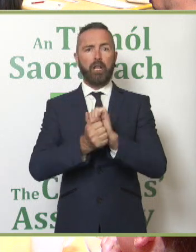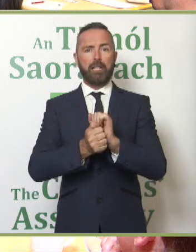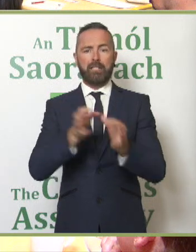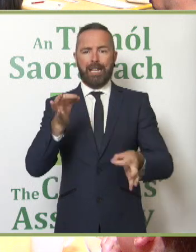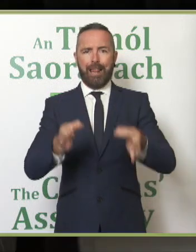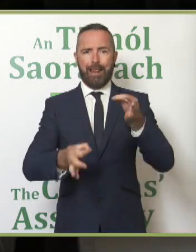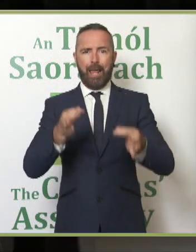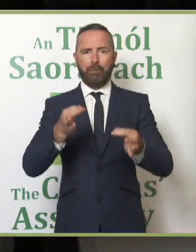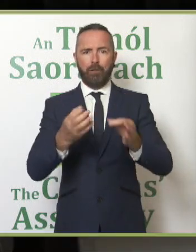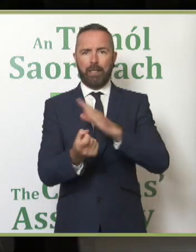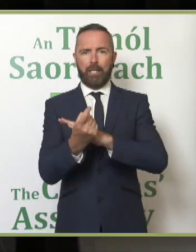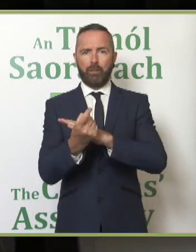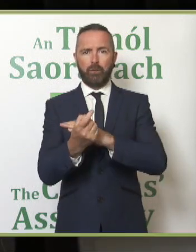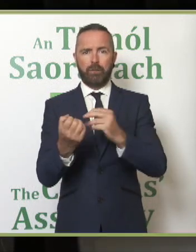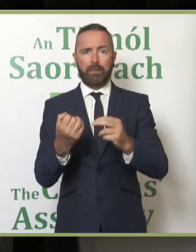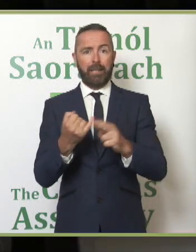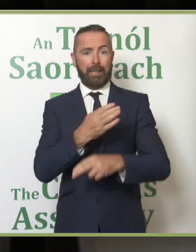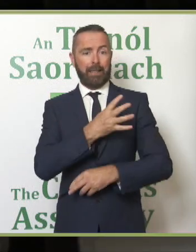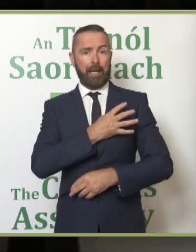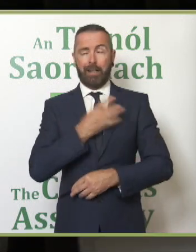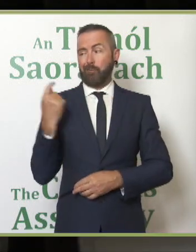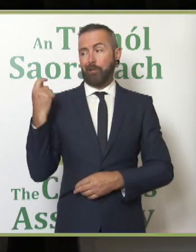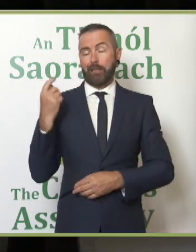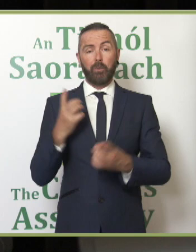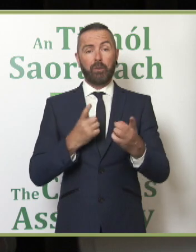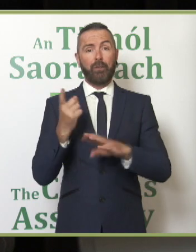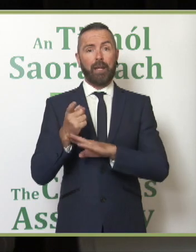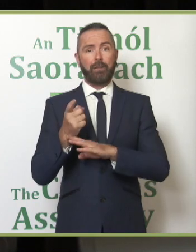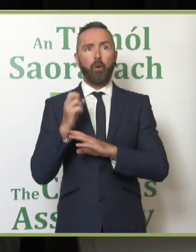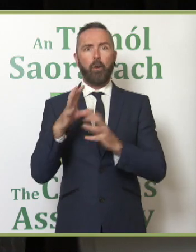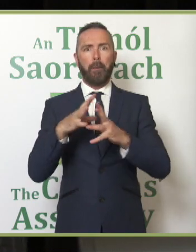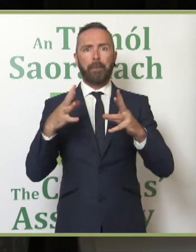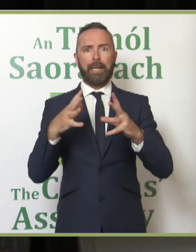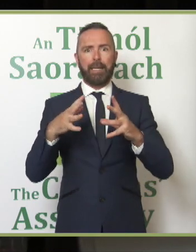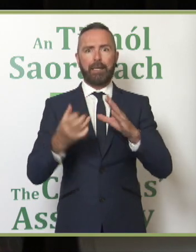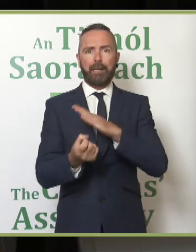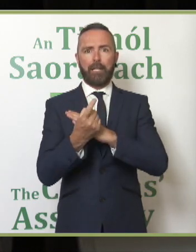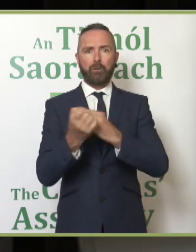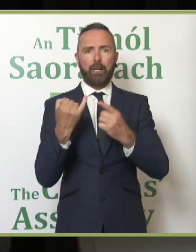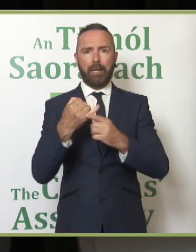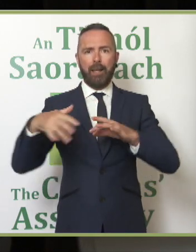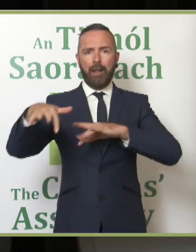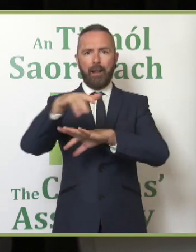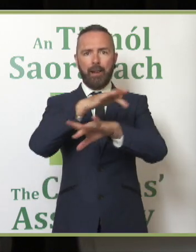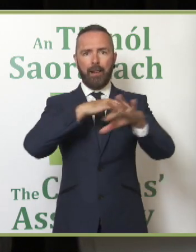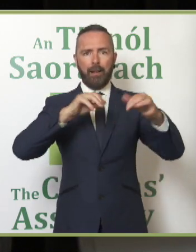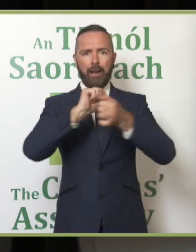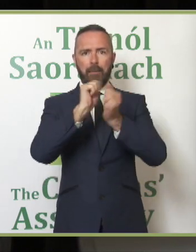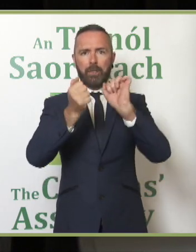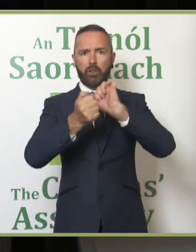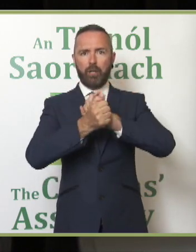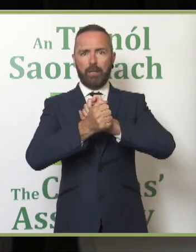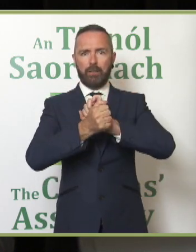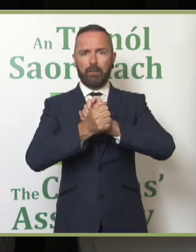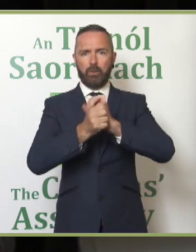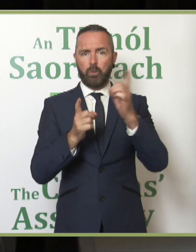in Canada, or great big issues such as climate change, as has been done in the Climate Citizens' Assembly in the